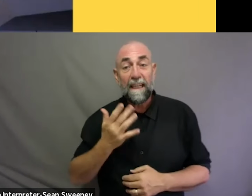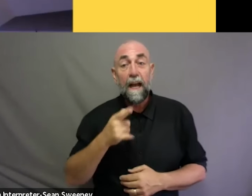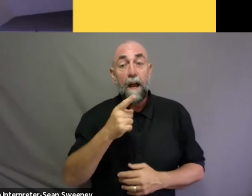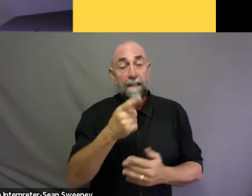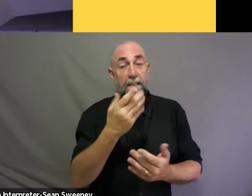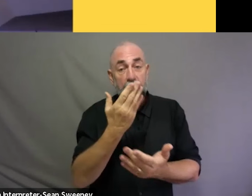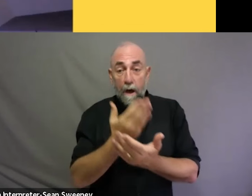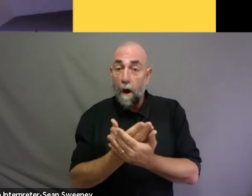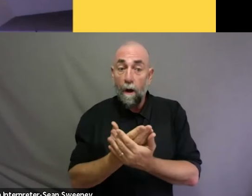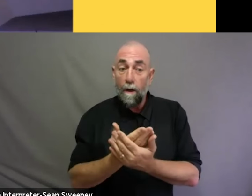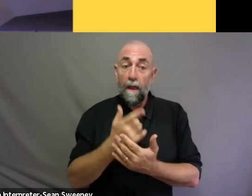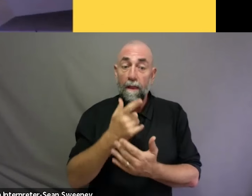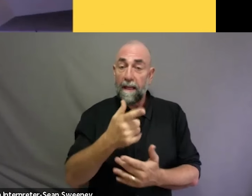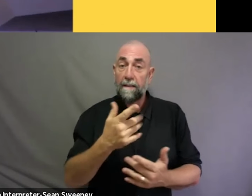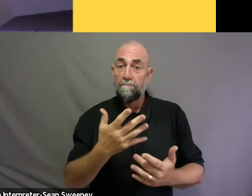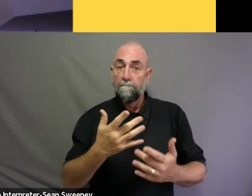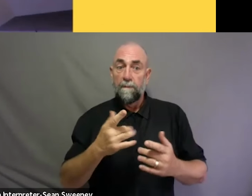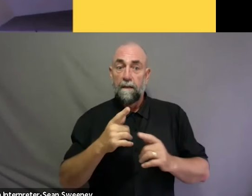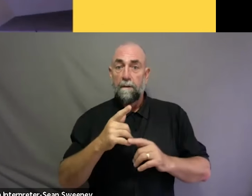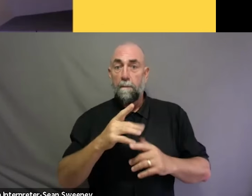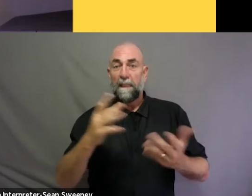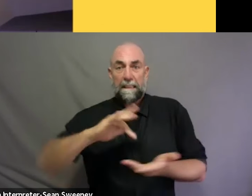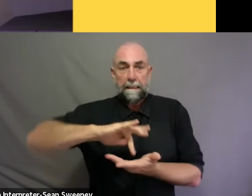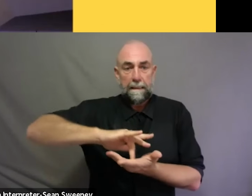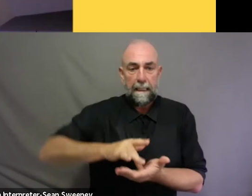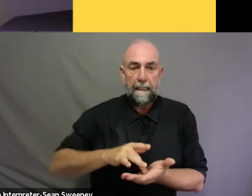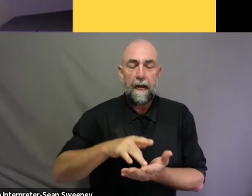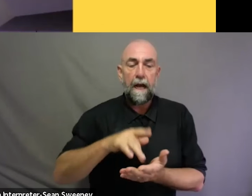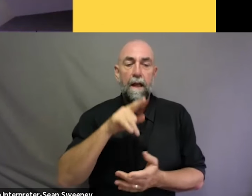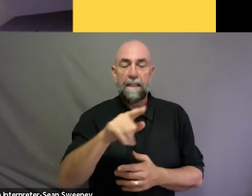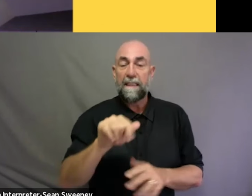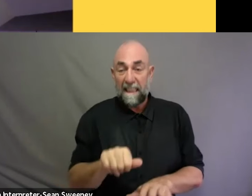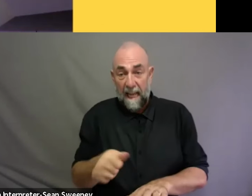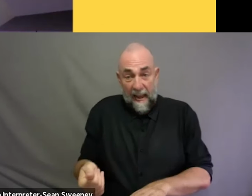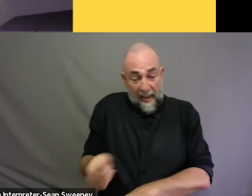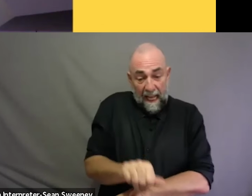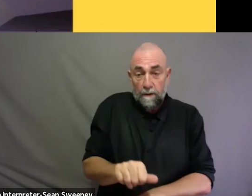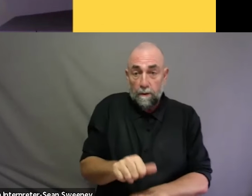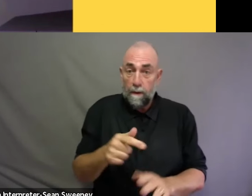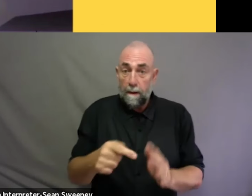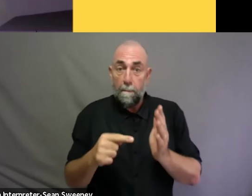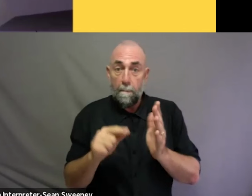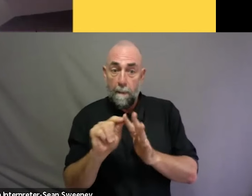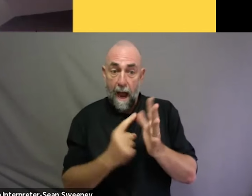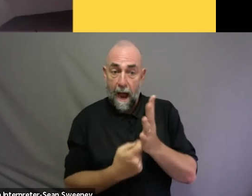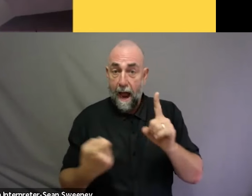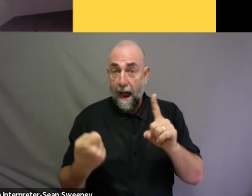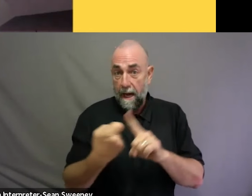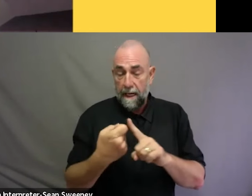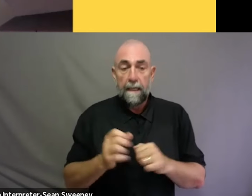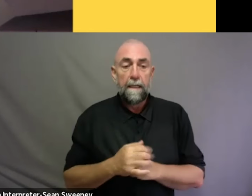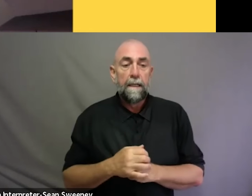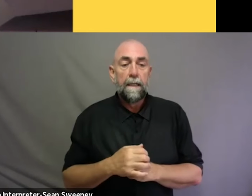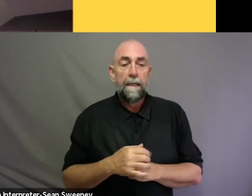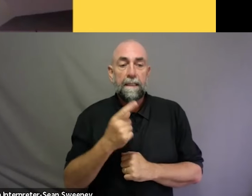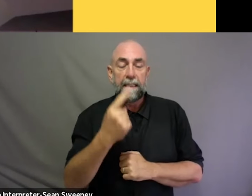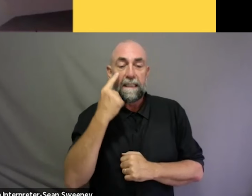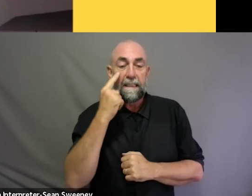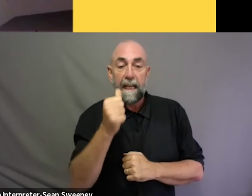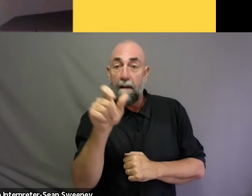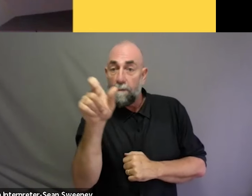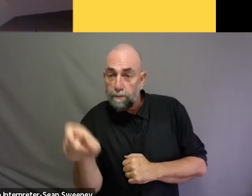is sort of opposite Tumbalong Park. And also these individual